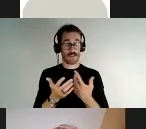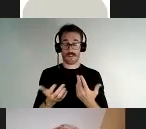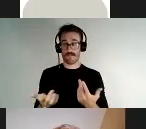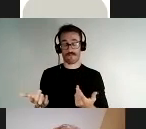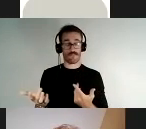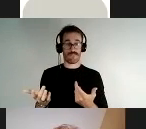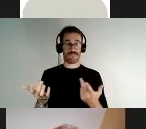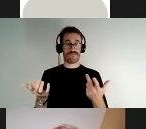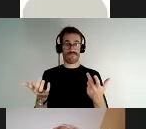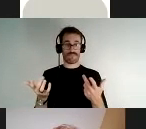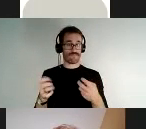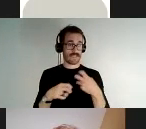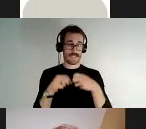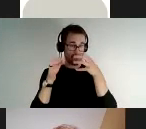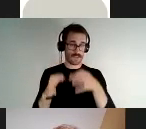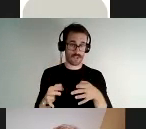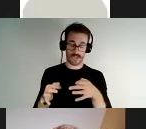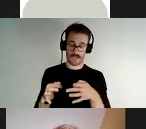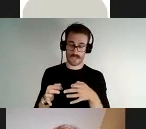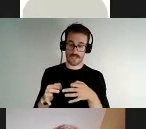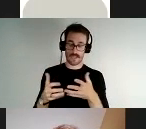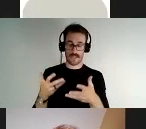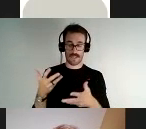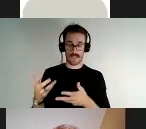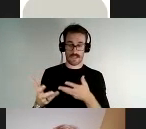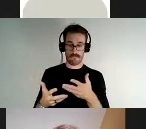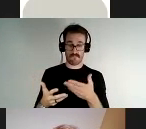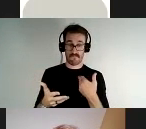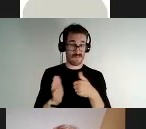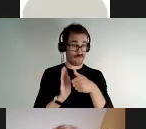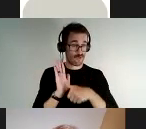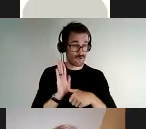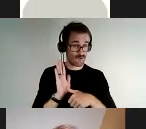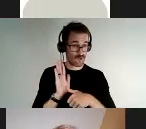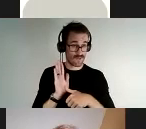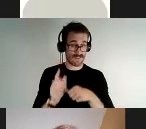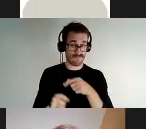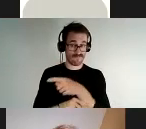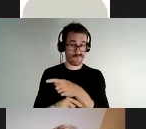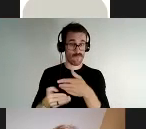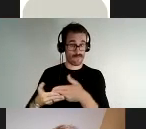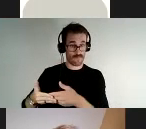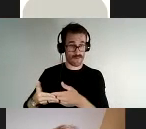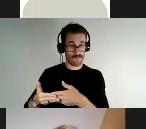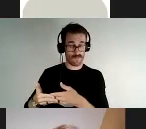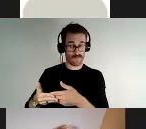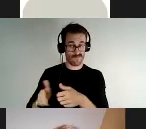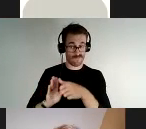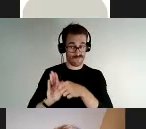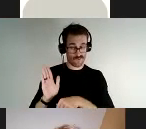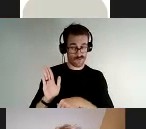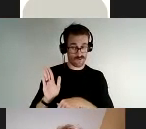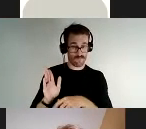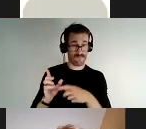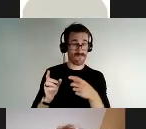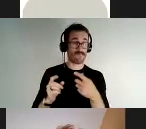the decision to have surgery on the child. However, the advocacy